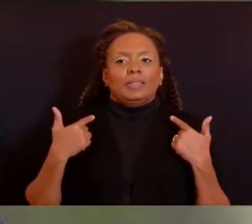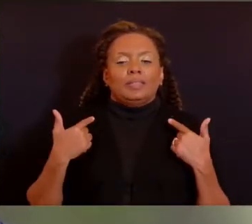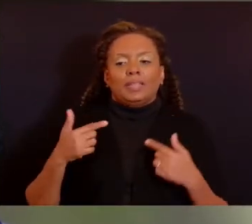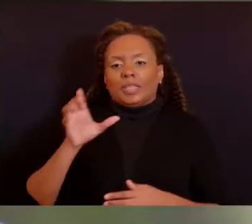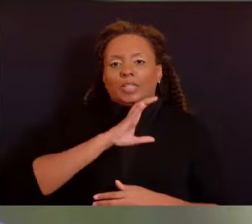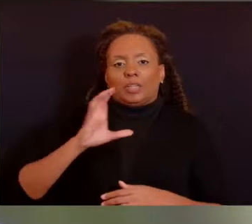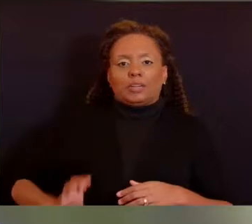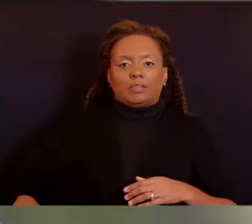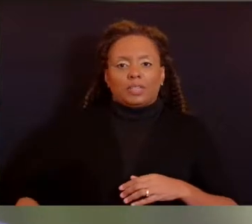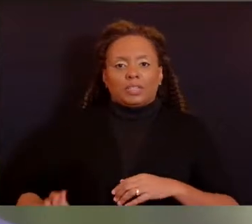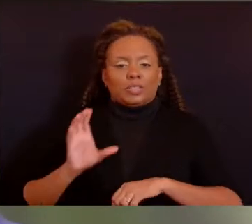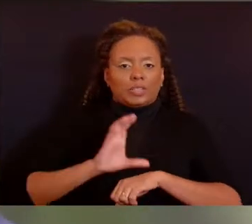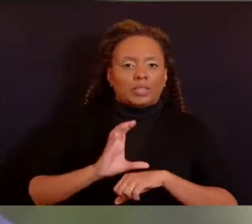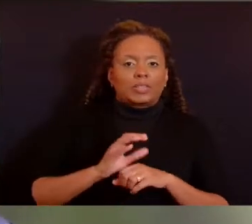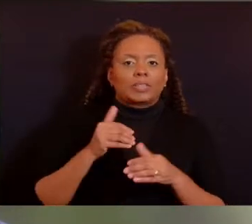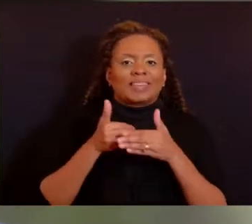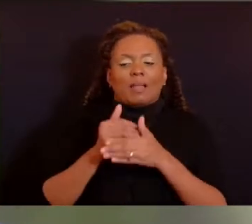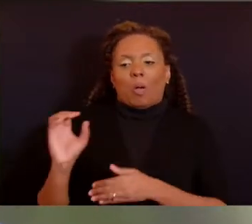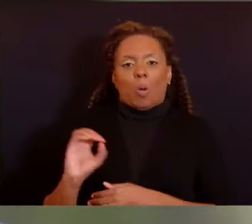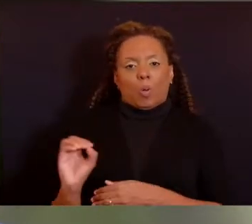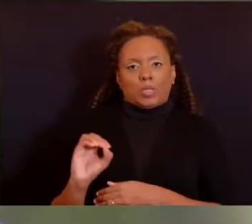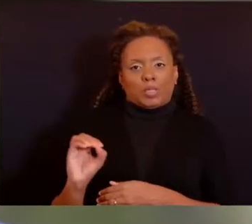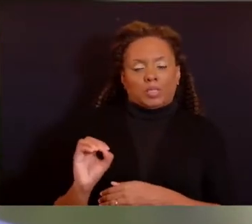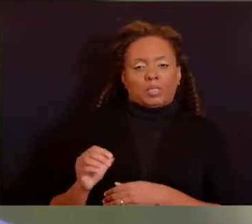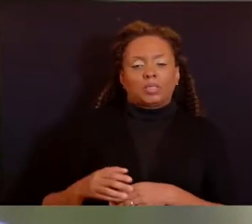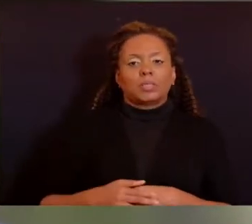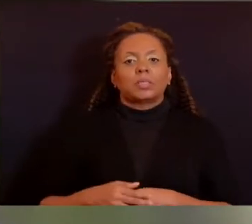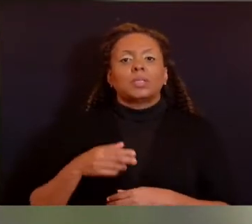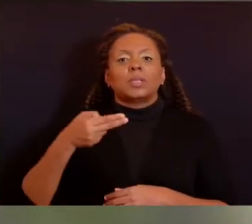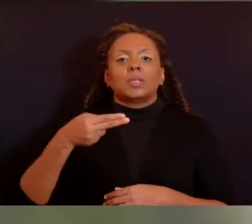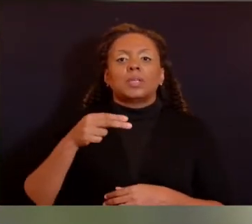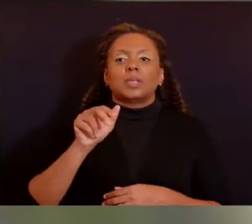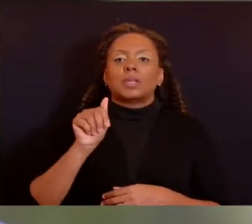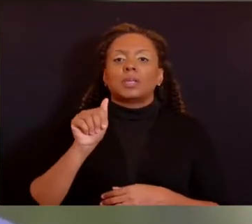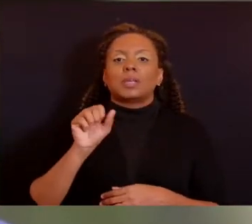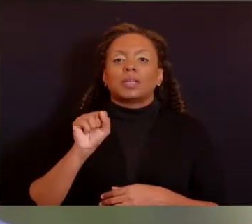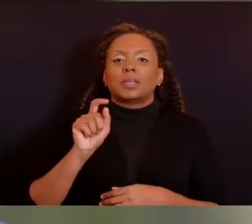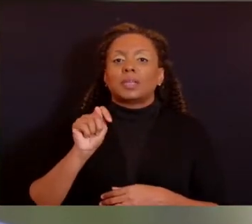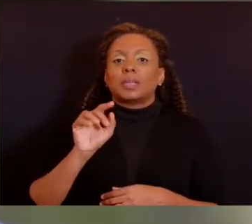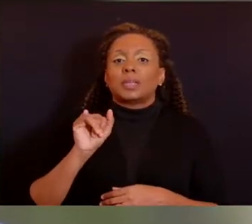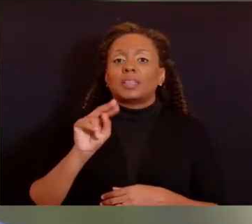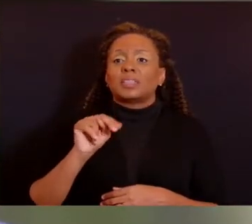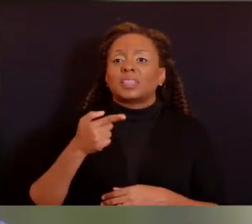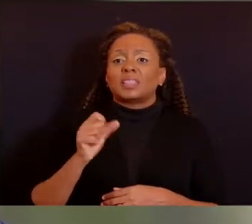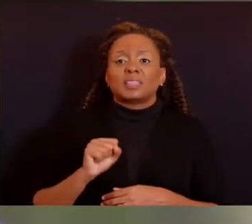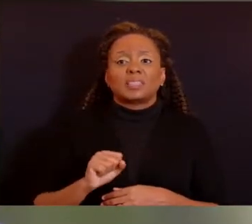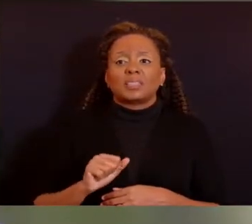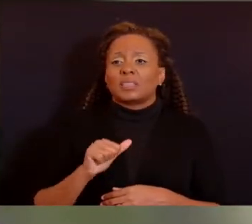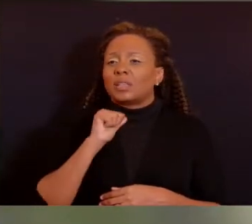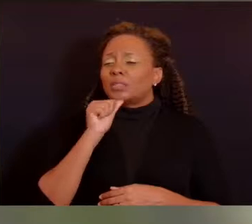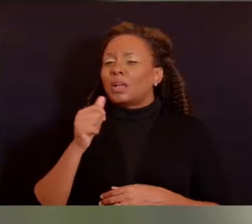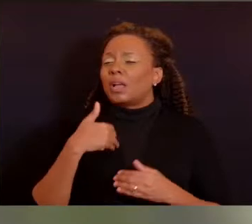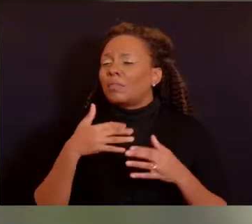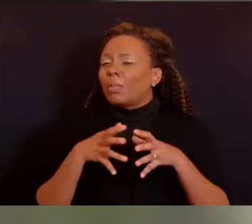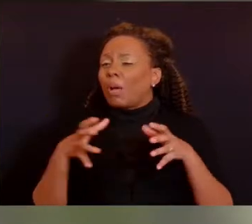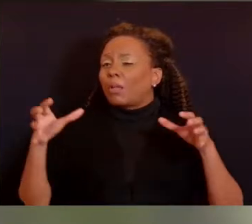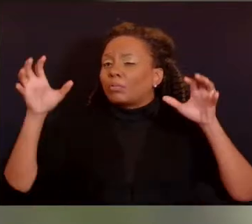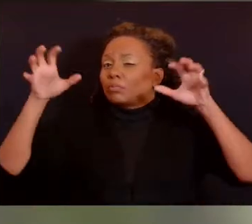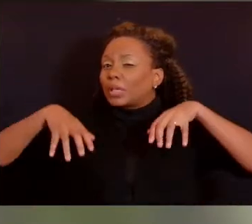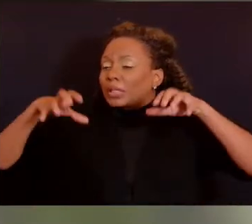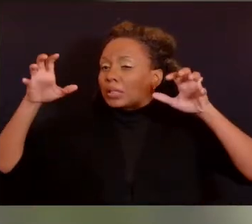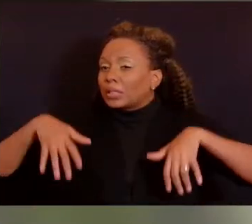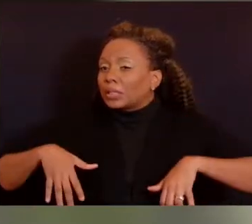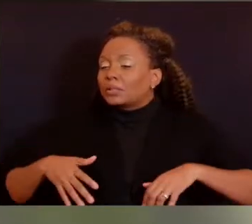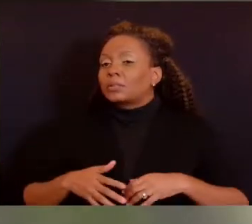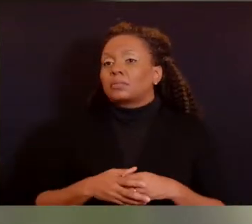of Christchurch, Oistins area, Hastings area, you probably would have noticed any rainfall, hardly any rainfall. As a matter of